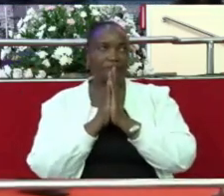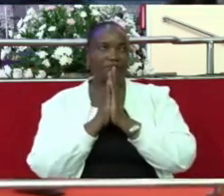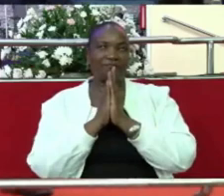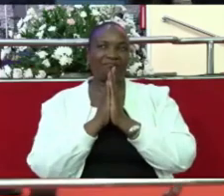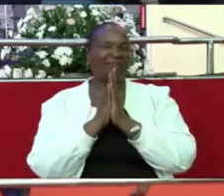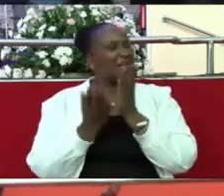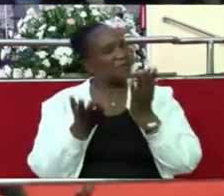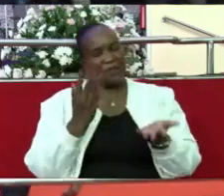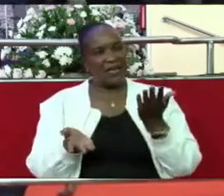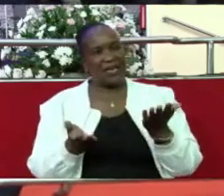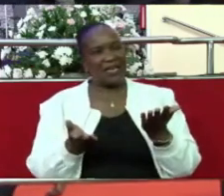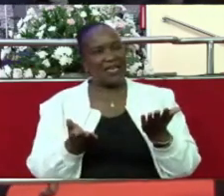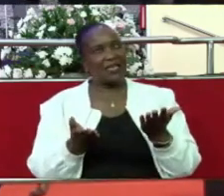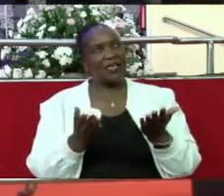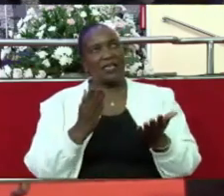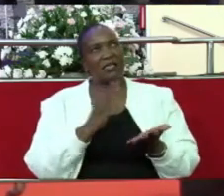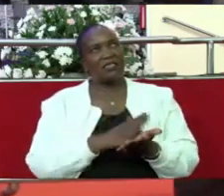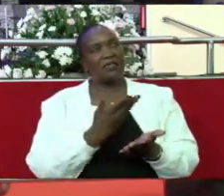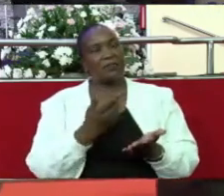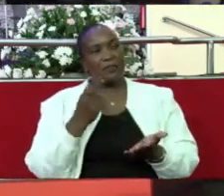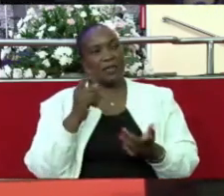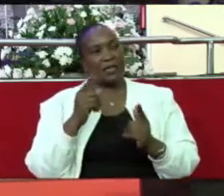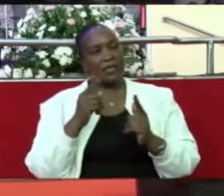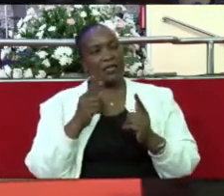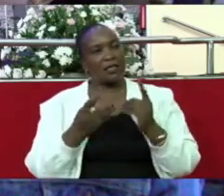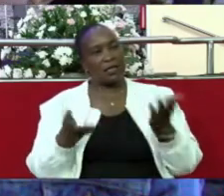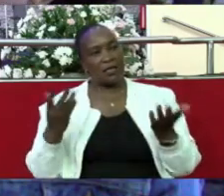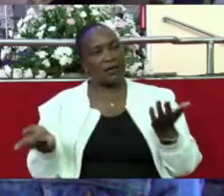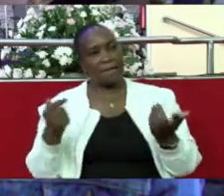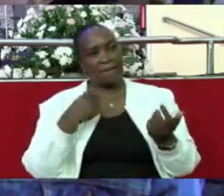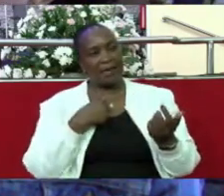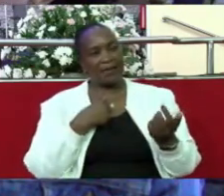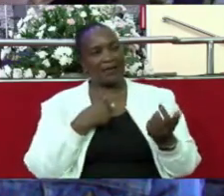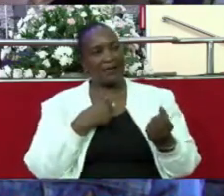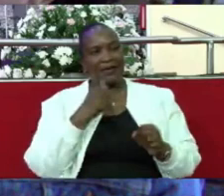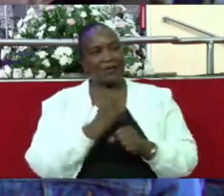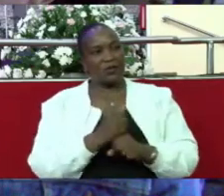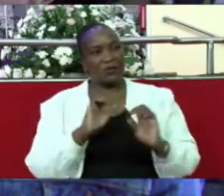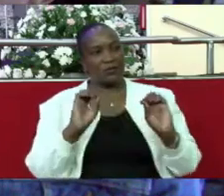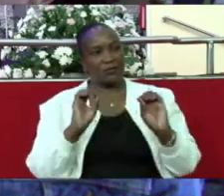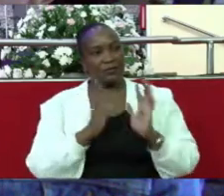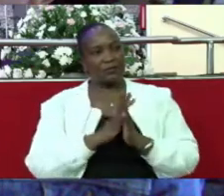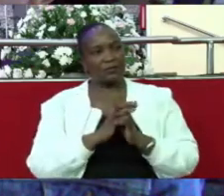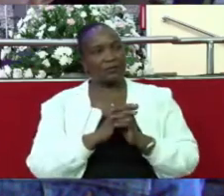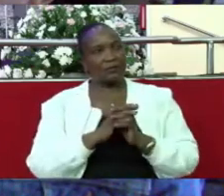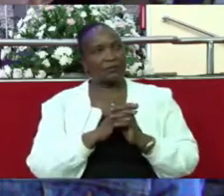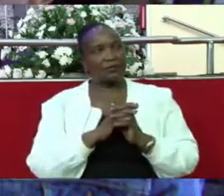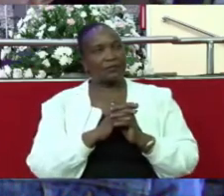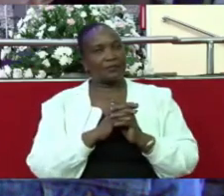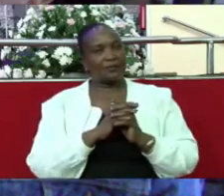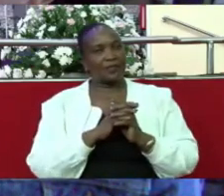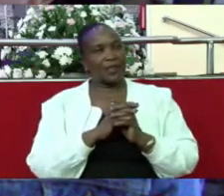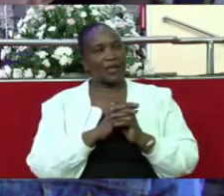I have not been consistent. I have not followed up.